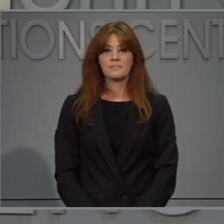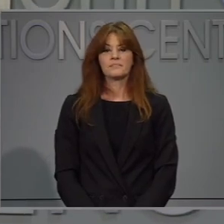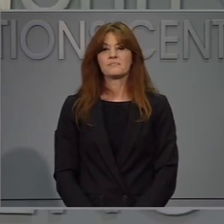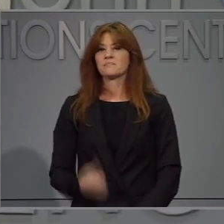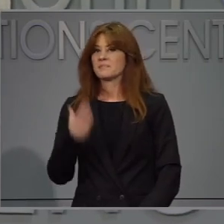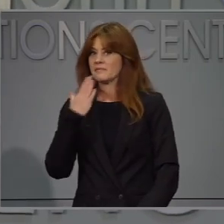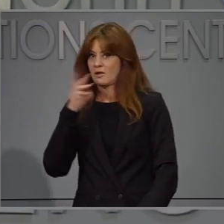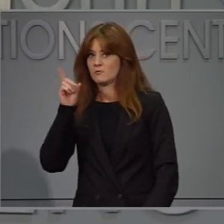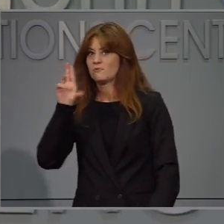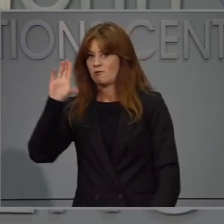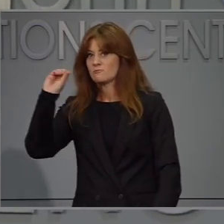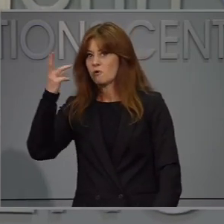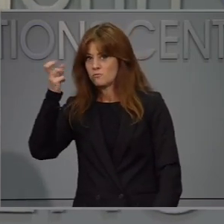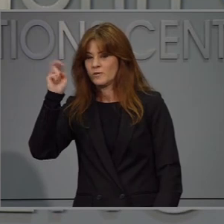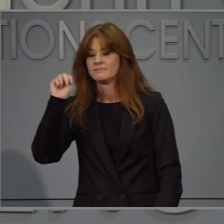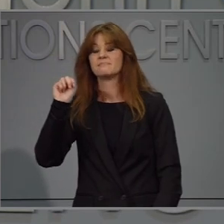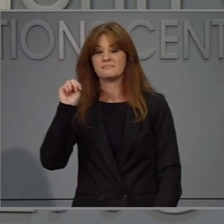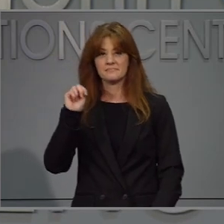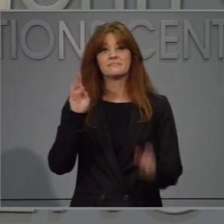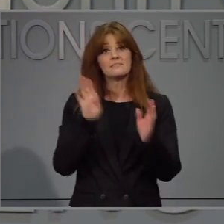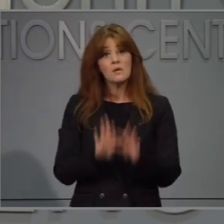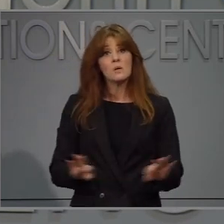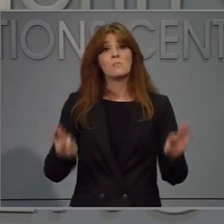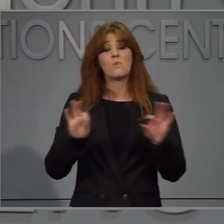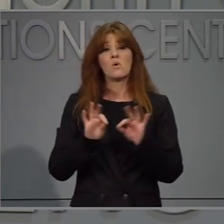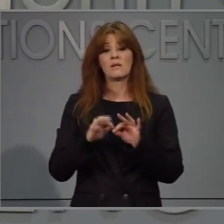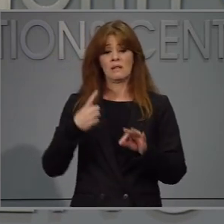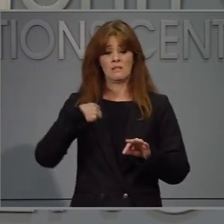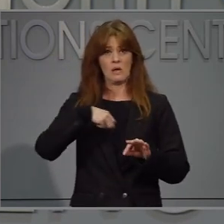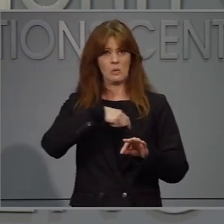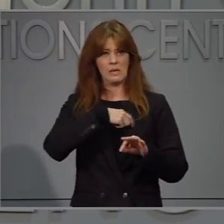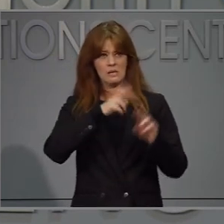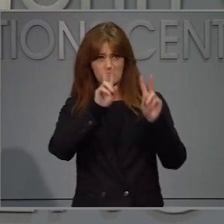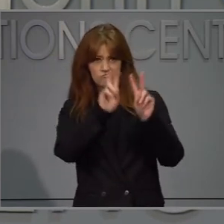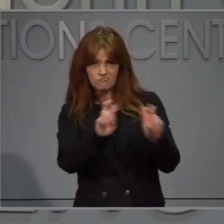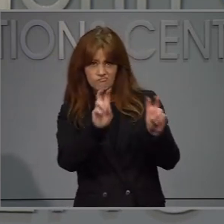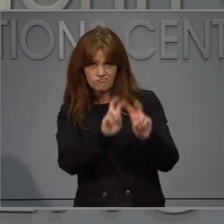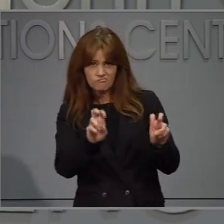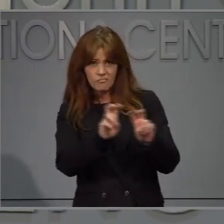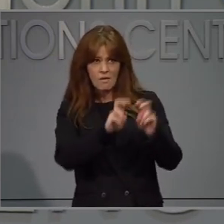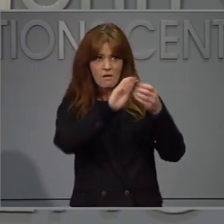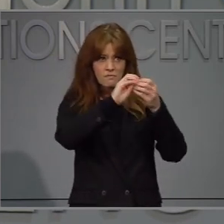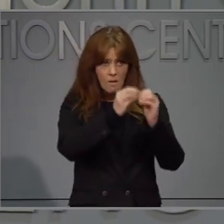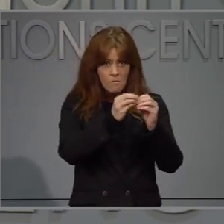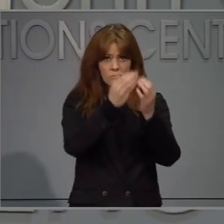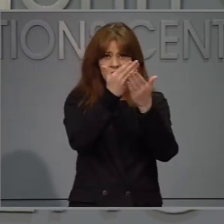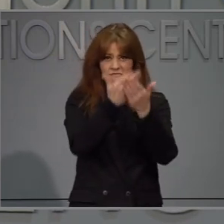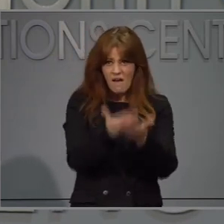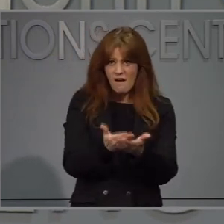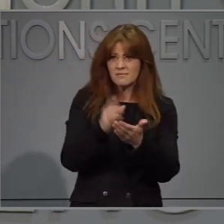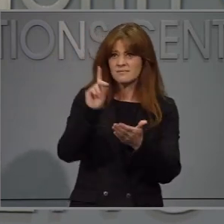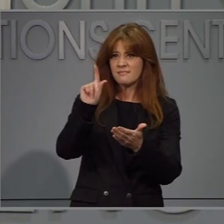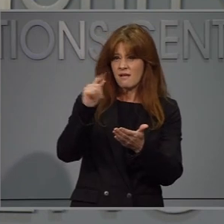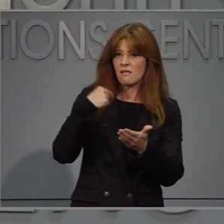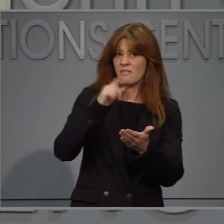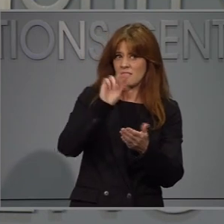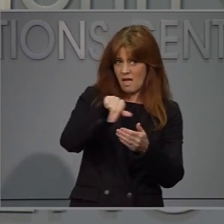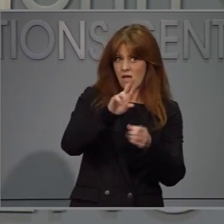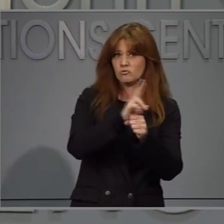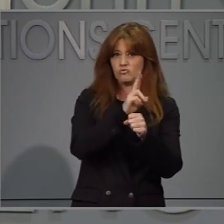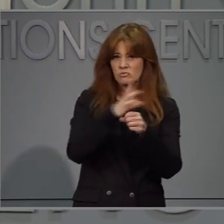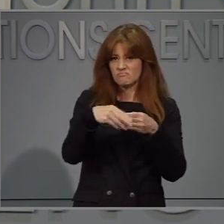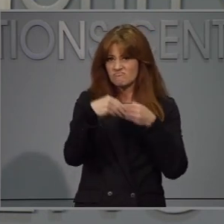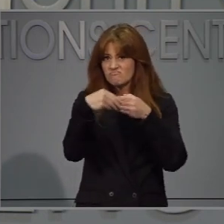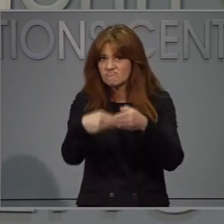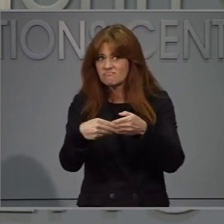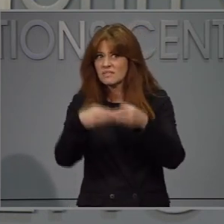Thank you, Dr. Cohen. It's important that we continue to look at the data and the evidence and the facts to guide our way.